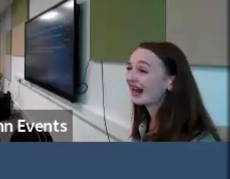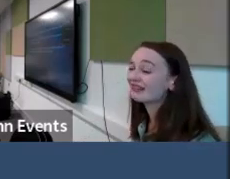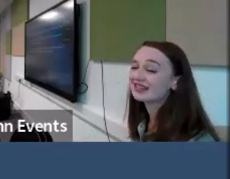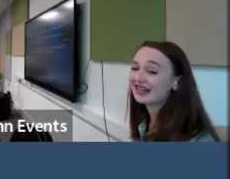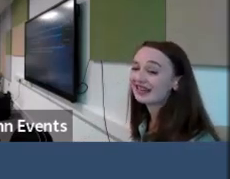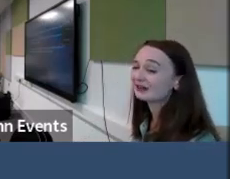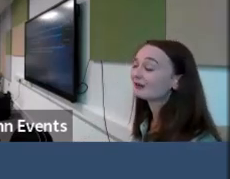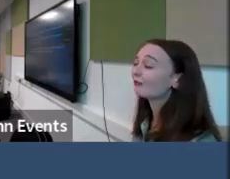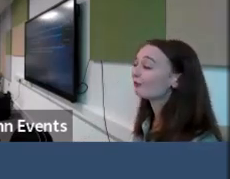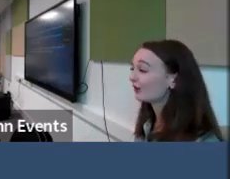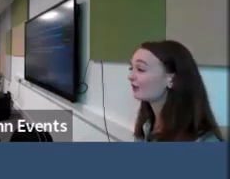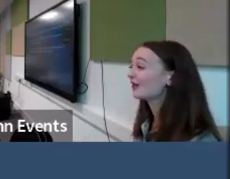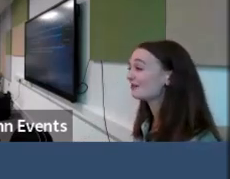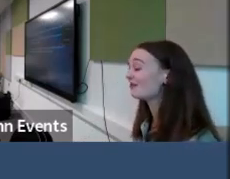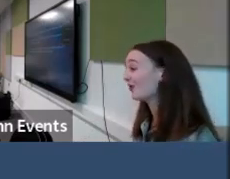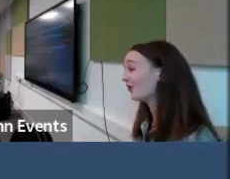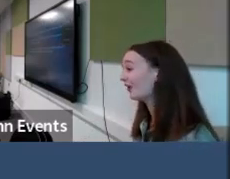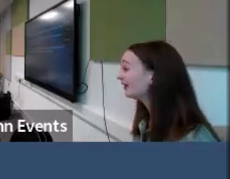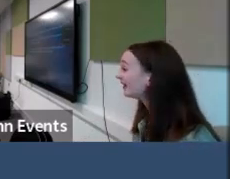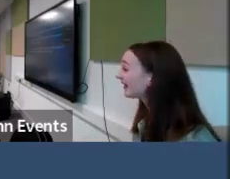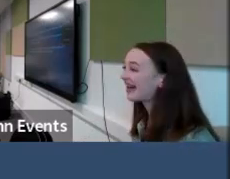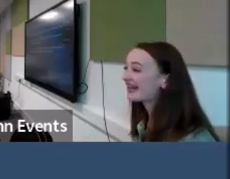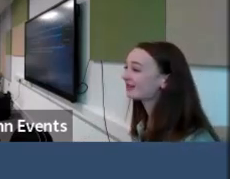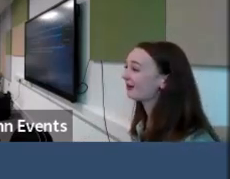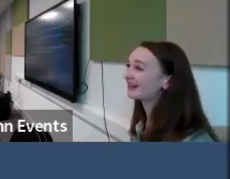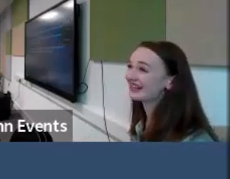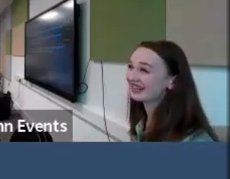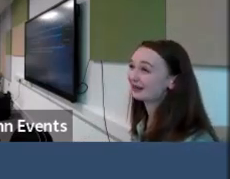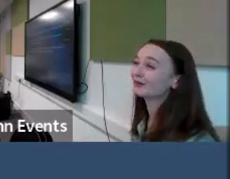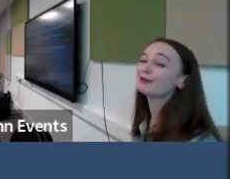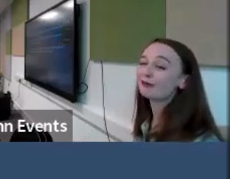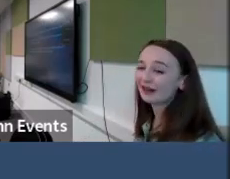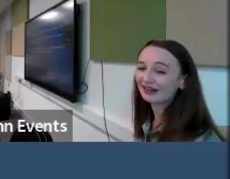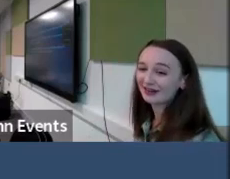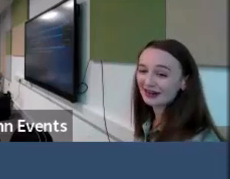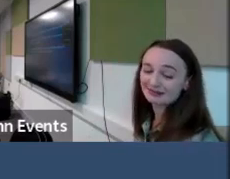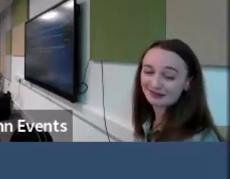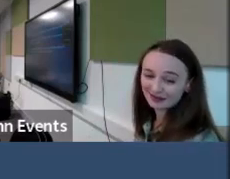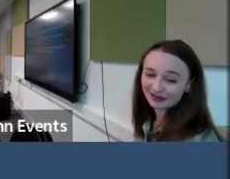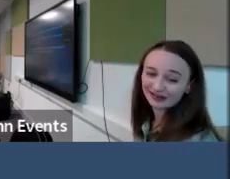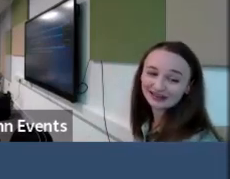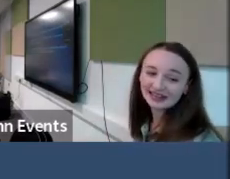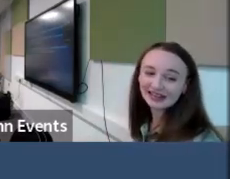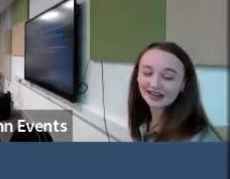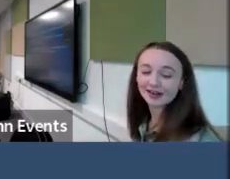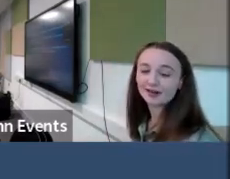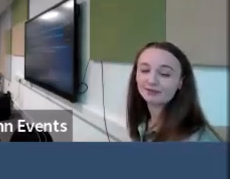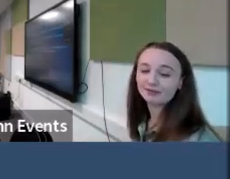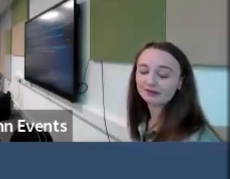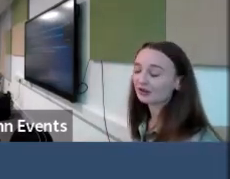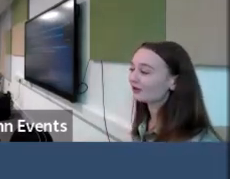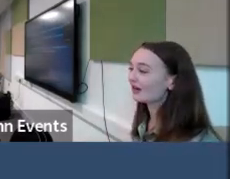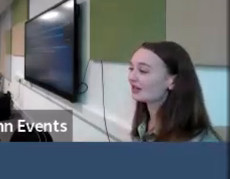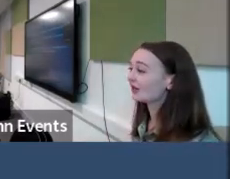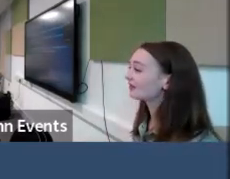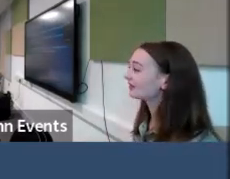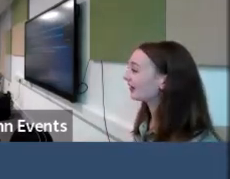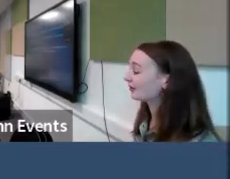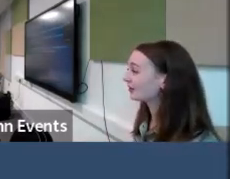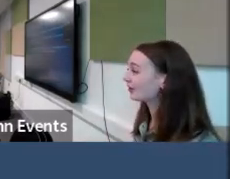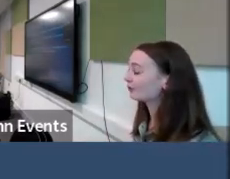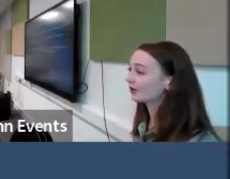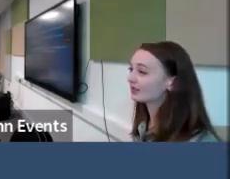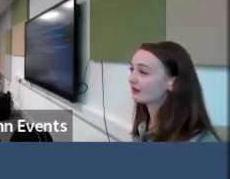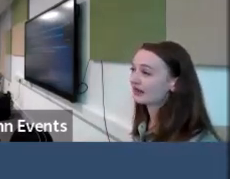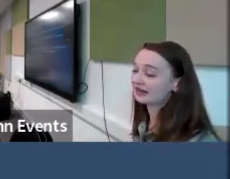I can guarantee we will have heard it before. I hate to break it to you, but we will have heard it before. I've done the green juice,